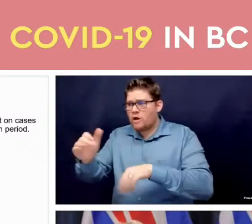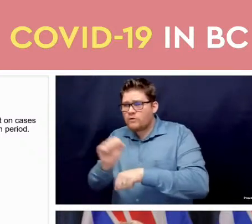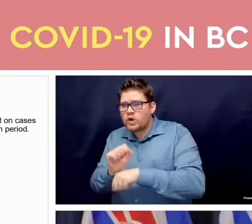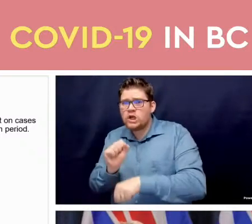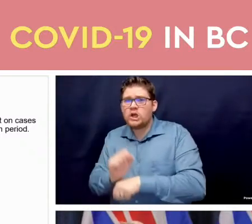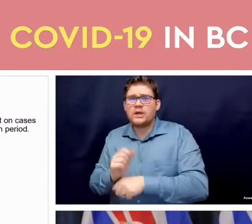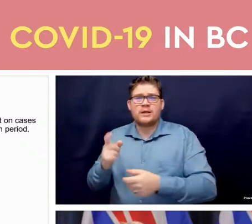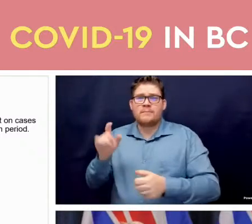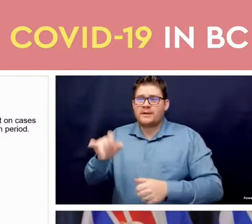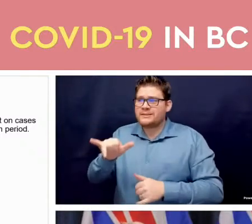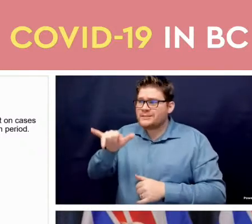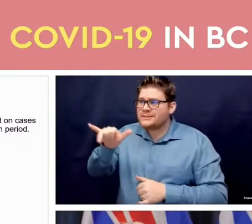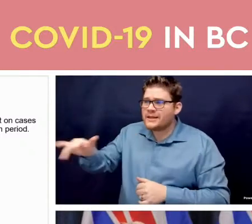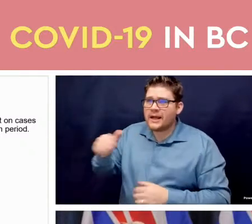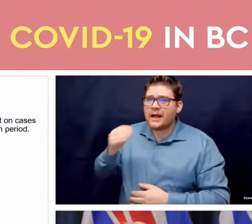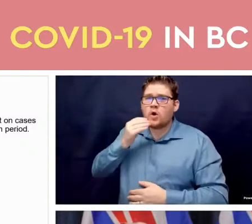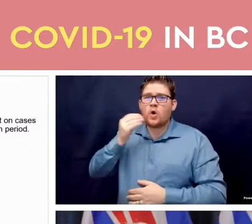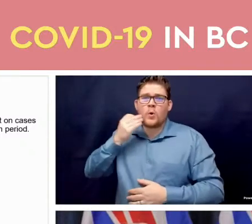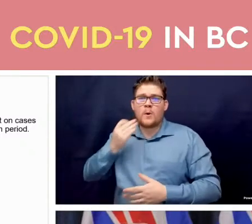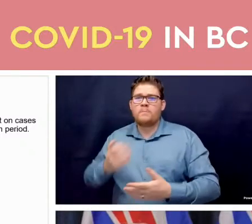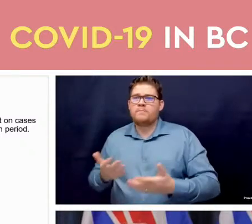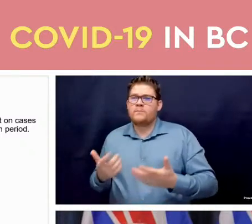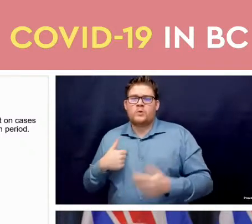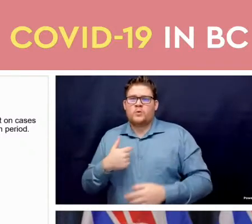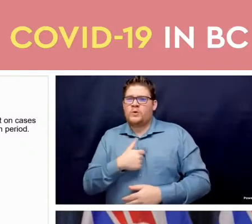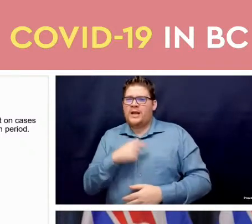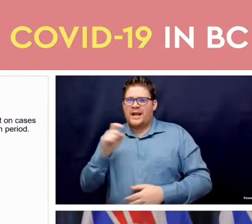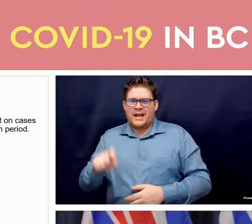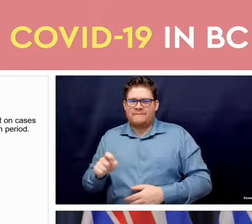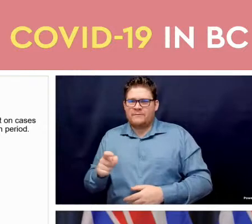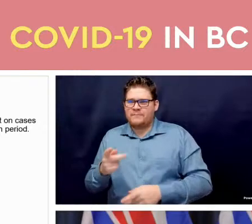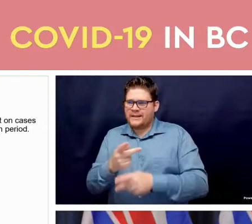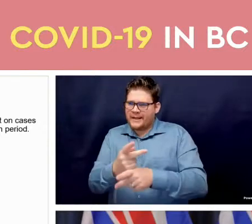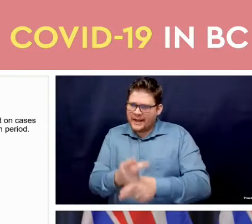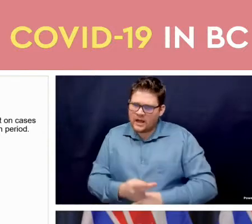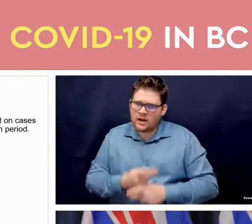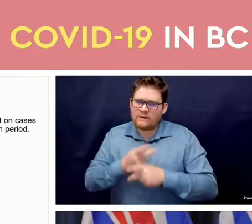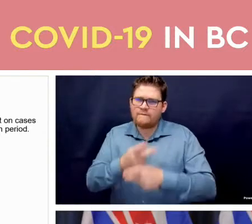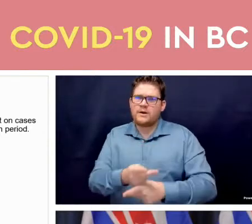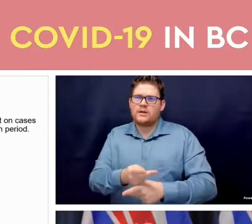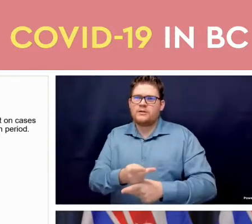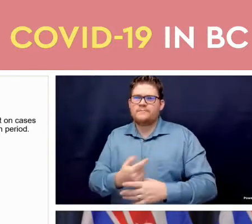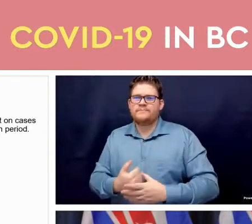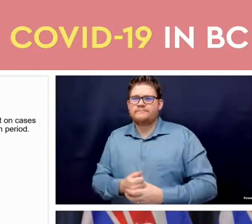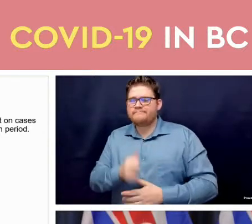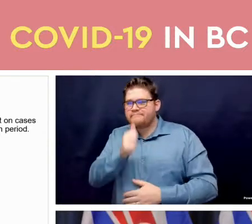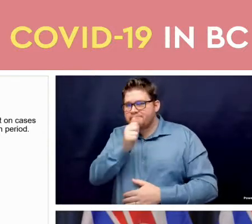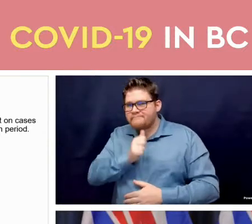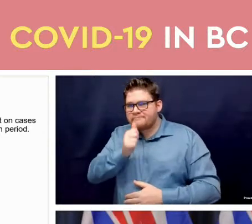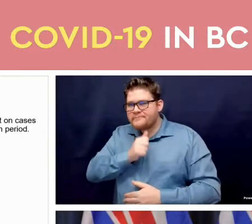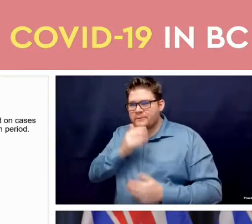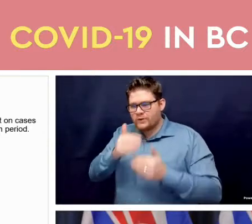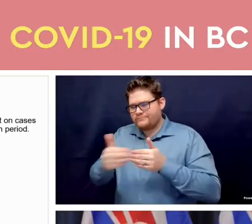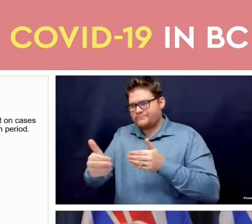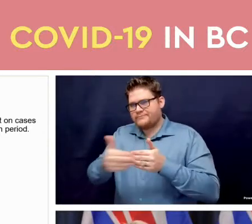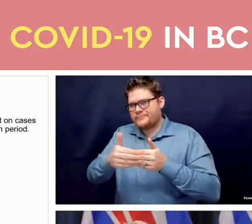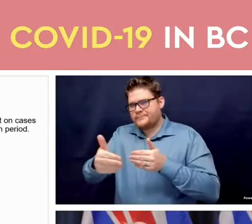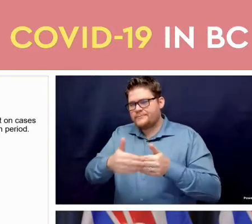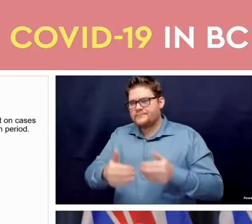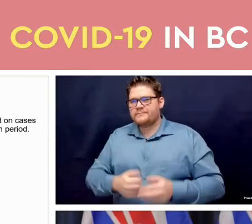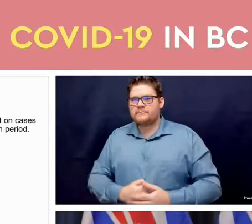can try as best we can to support as much as we can. The measures that we took in December to do things